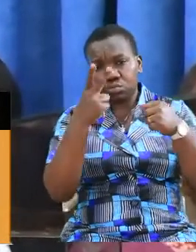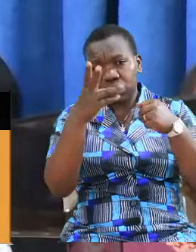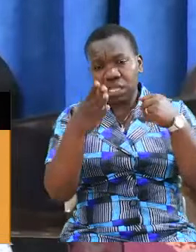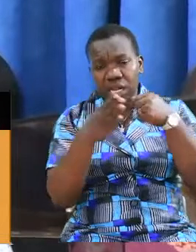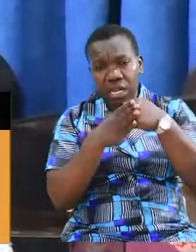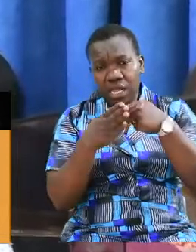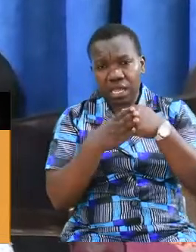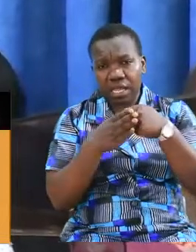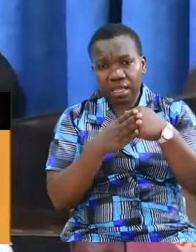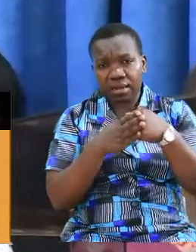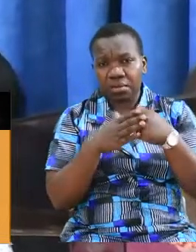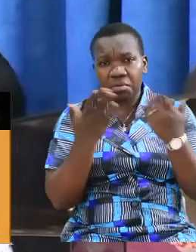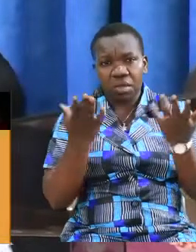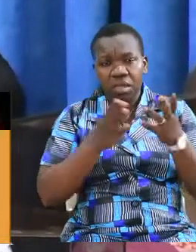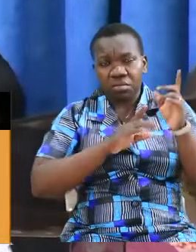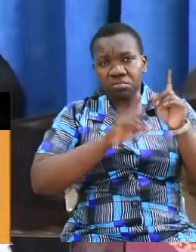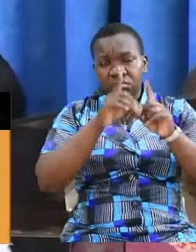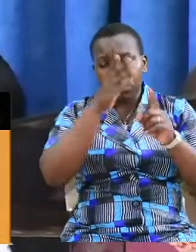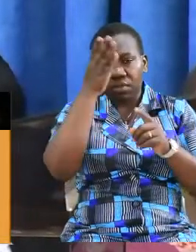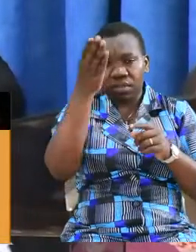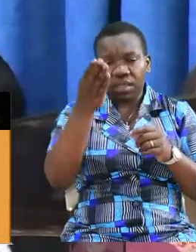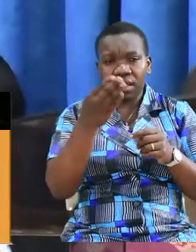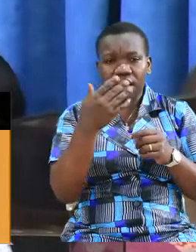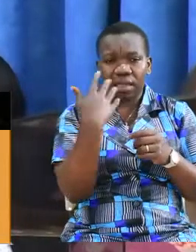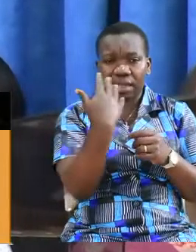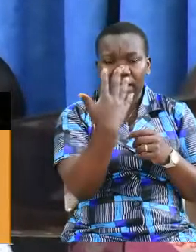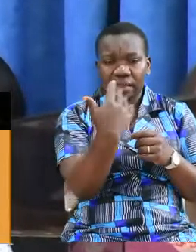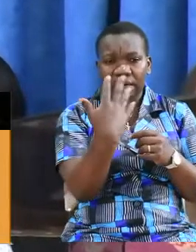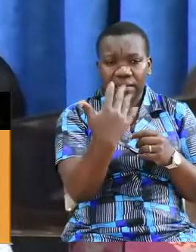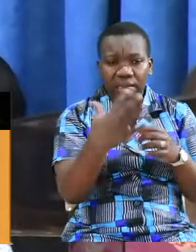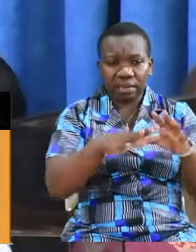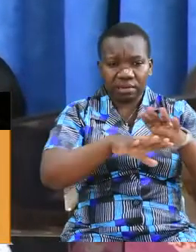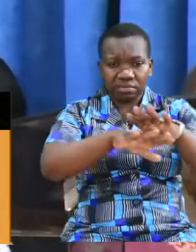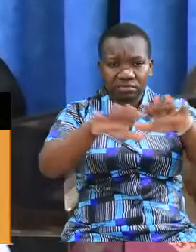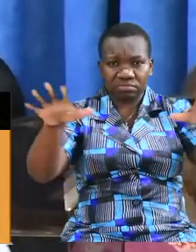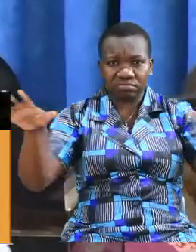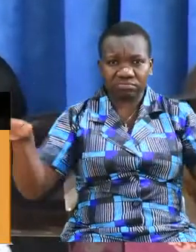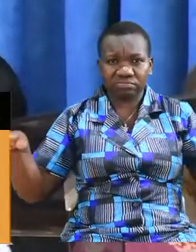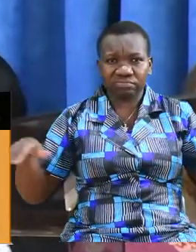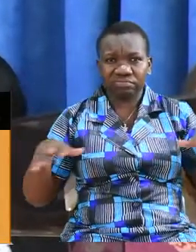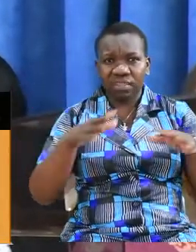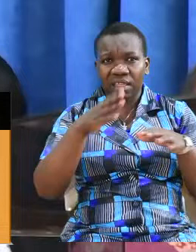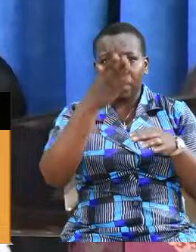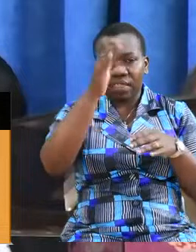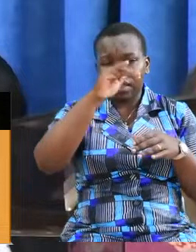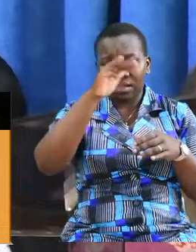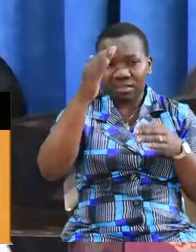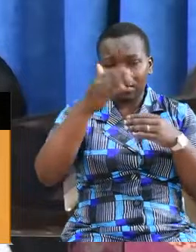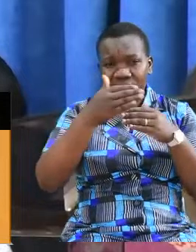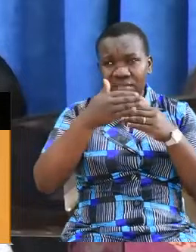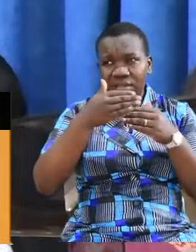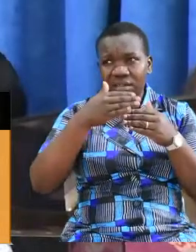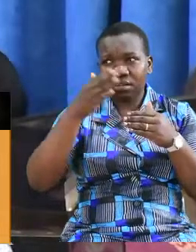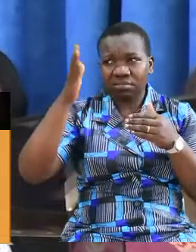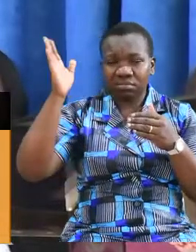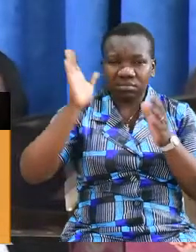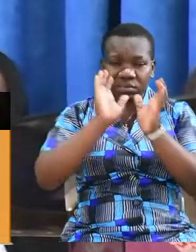Green Garden in Dogoto. Charges are 5,000 per child. For more information,